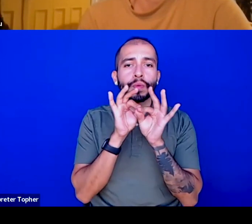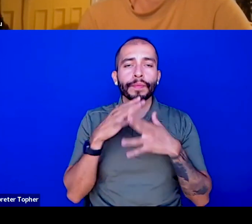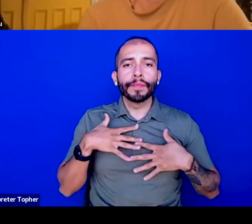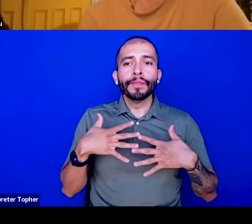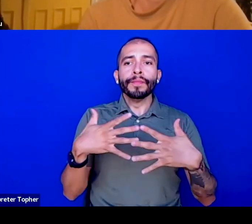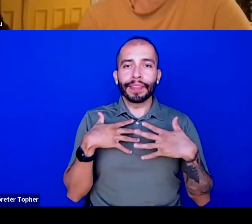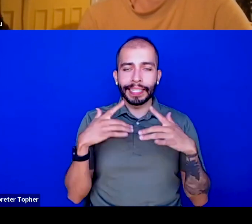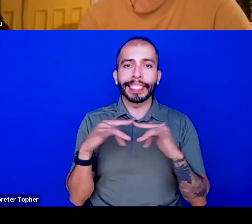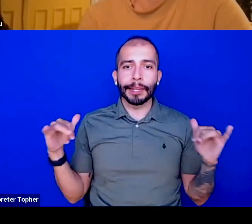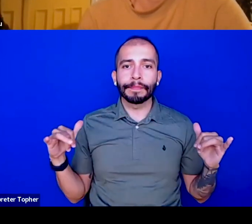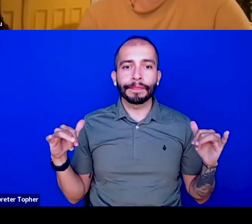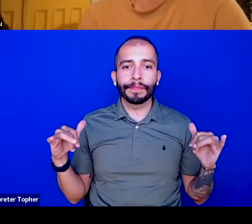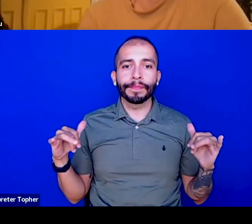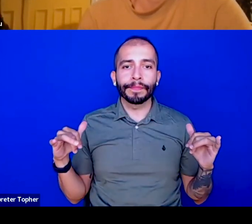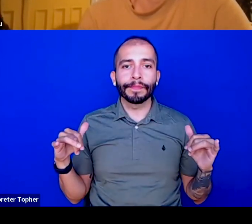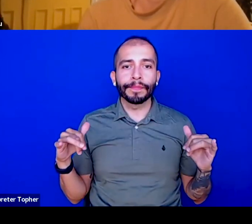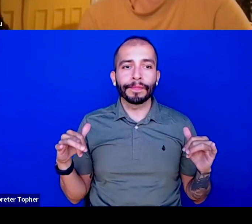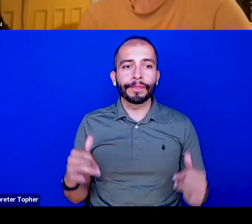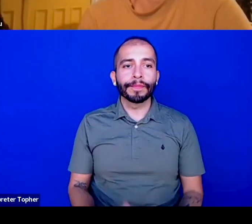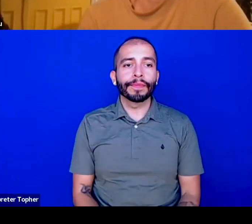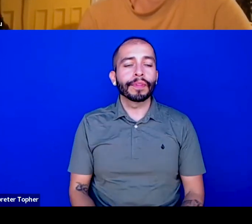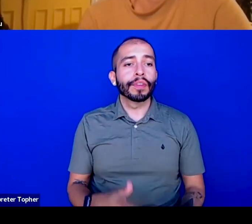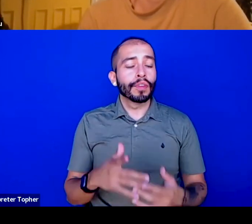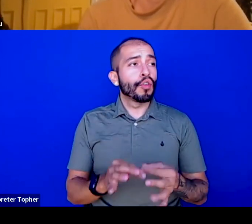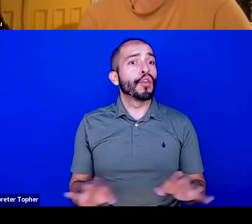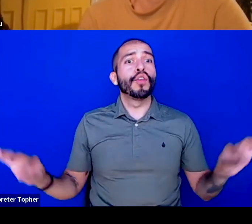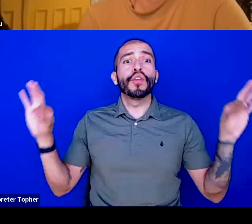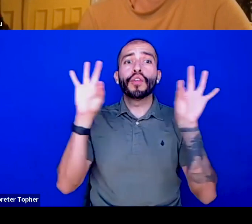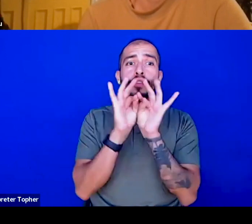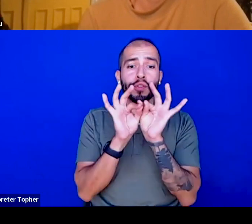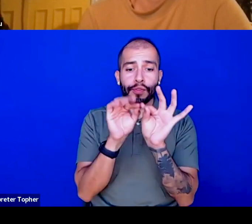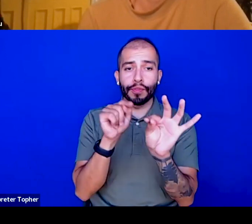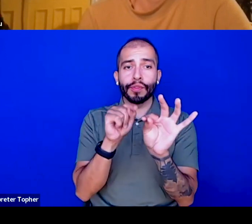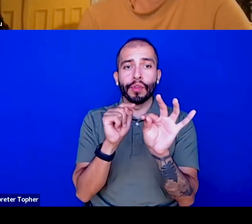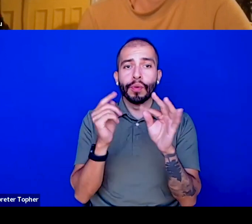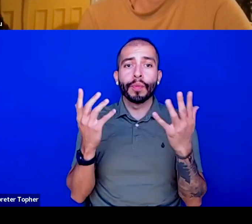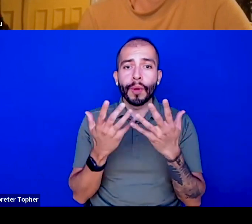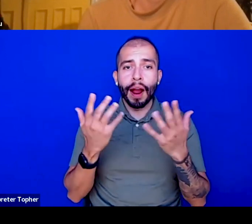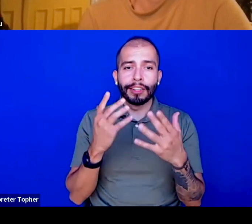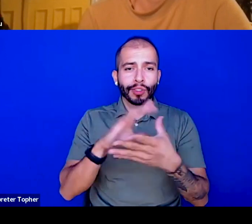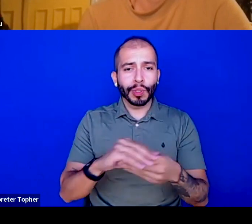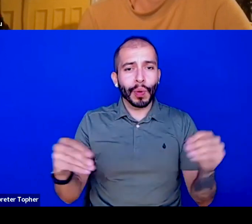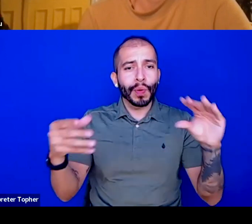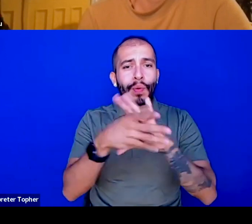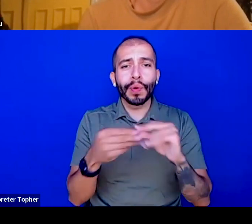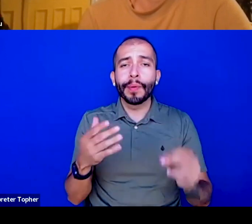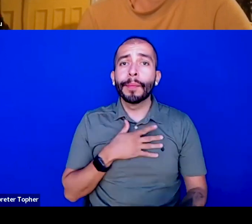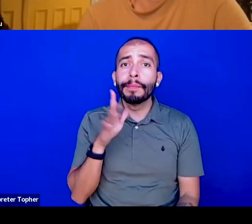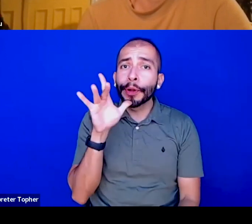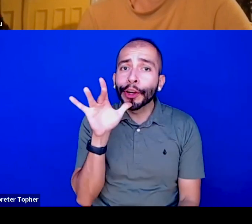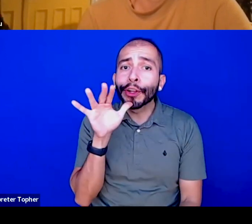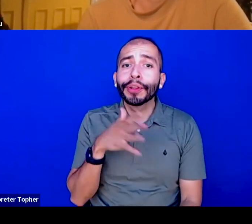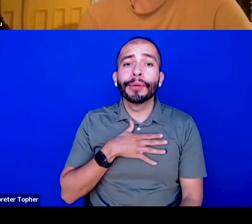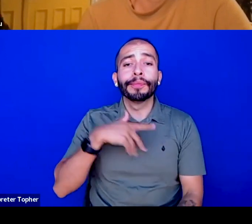what comes up for me is the stories of my brother, my mother, my father, all who have somehow or another